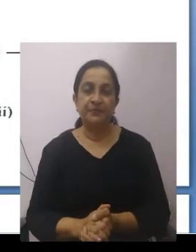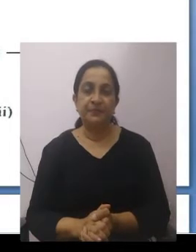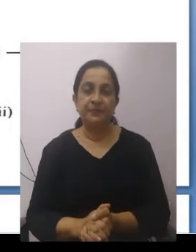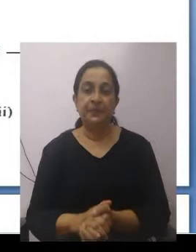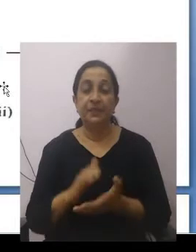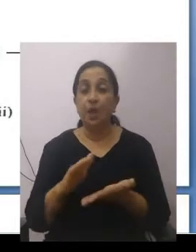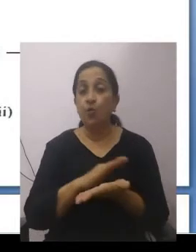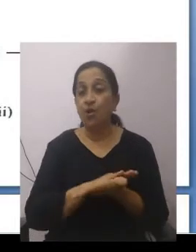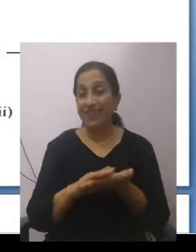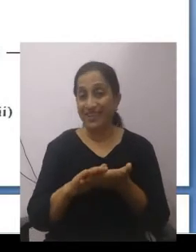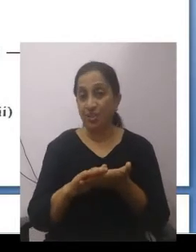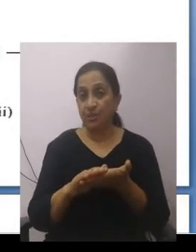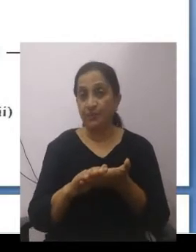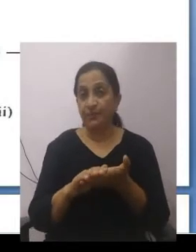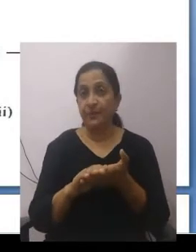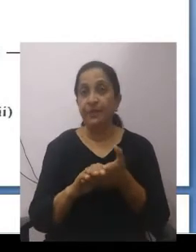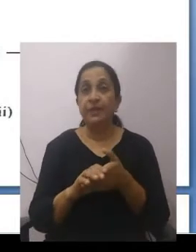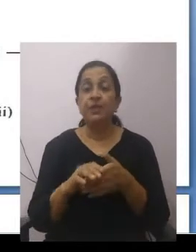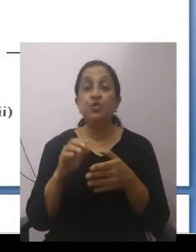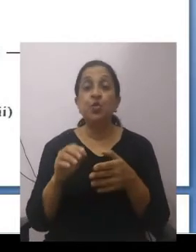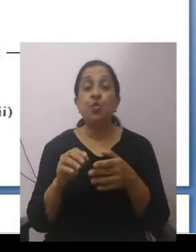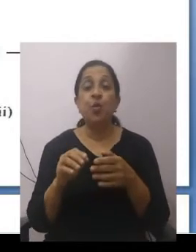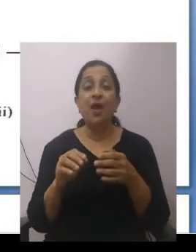let us look at H. What is the